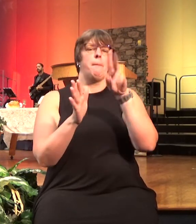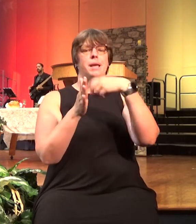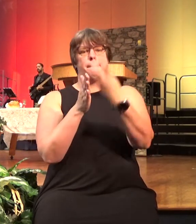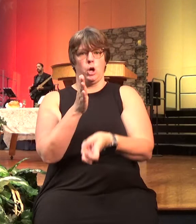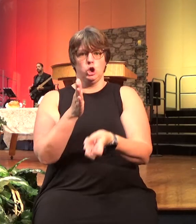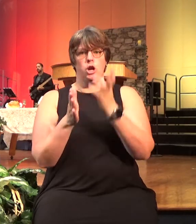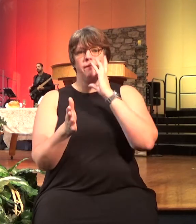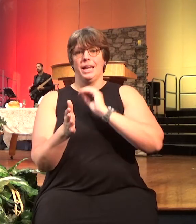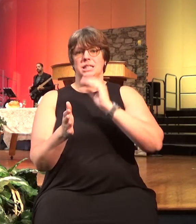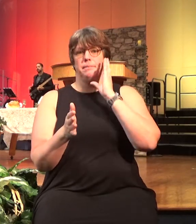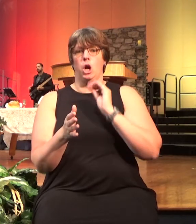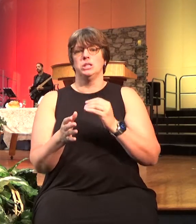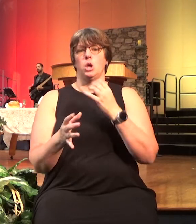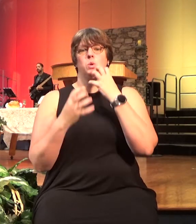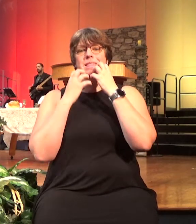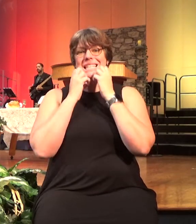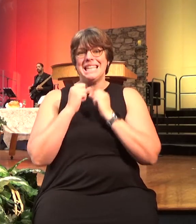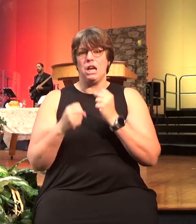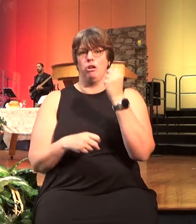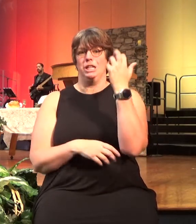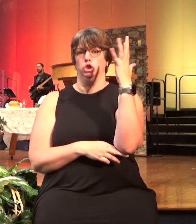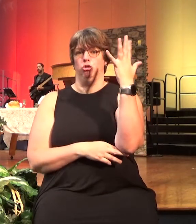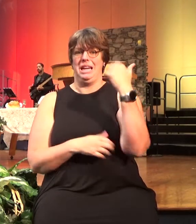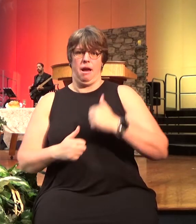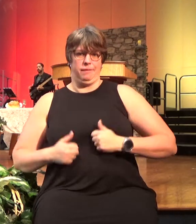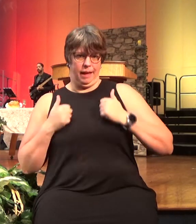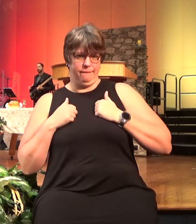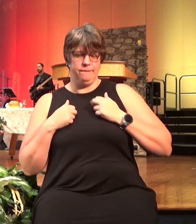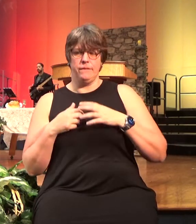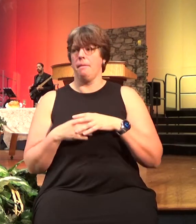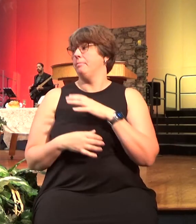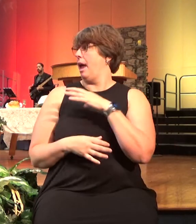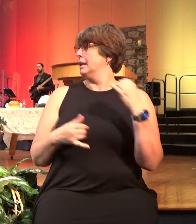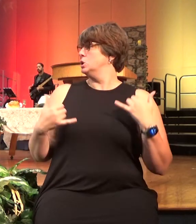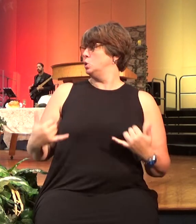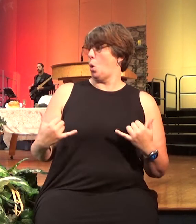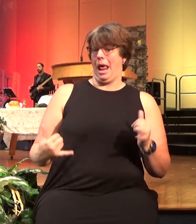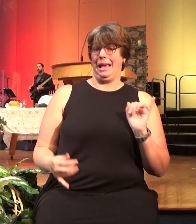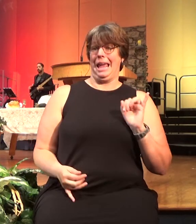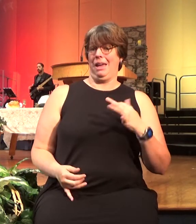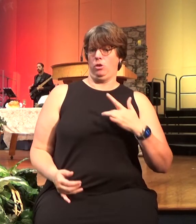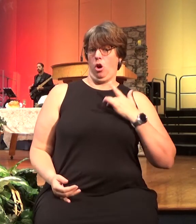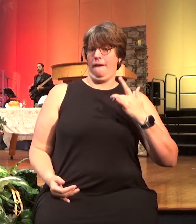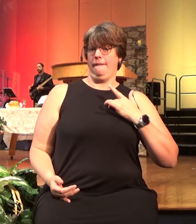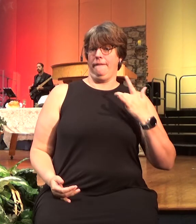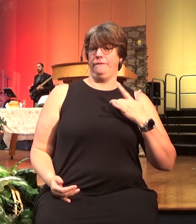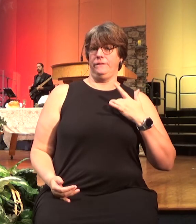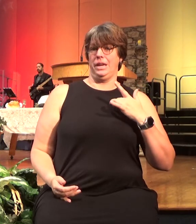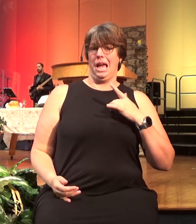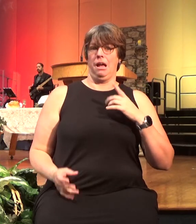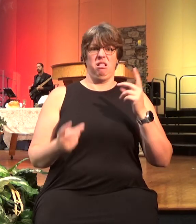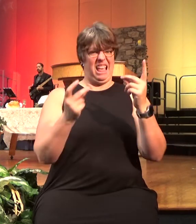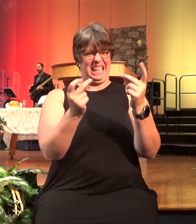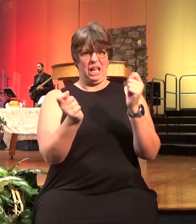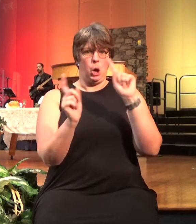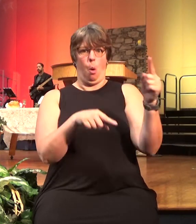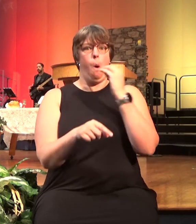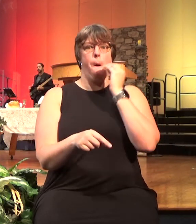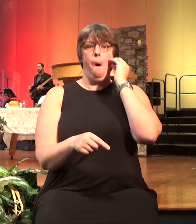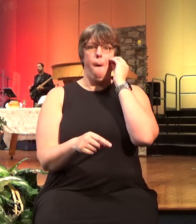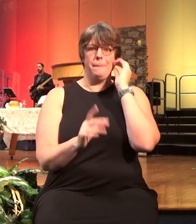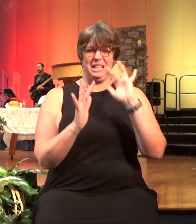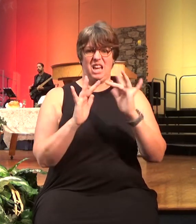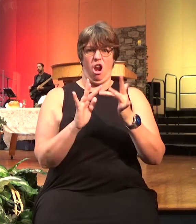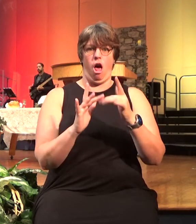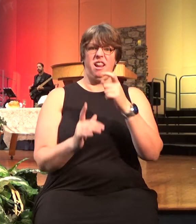meaningful connection with you. We have all the things you can do out there in the lobby to pick up brochures, to learn about us, if you just want to take some of the